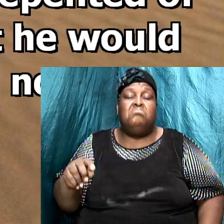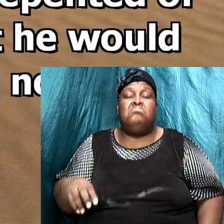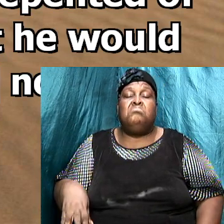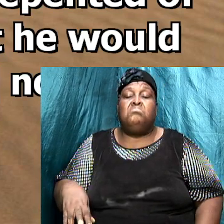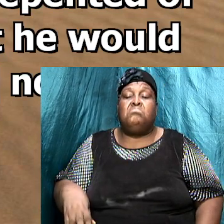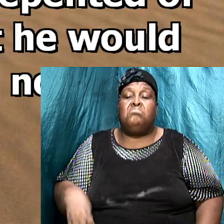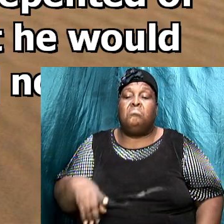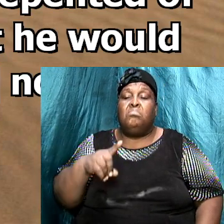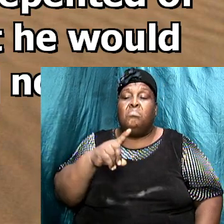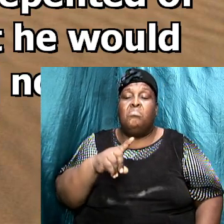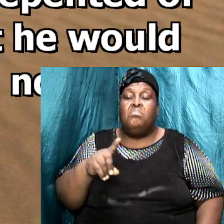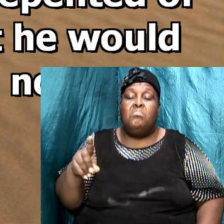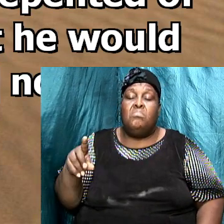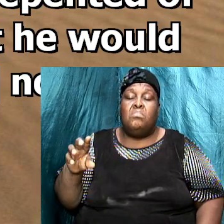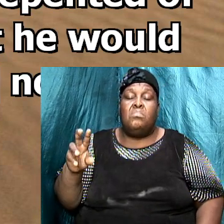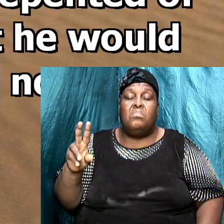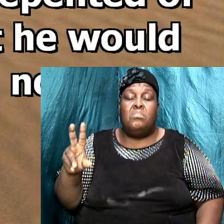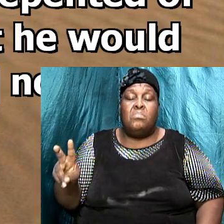1 and 2.